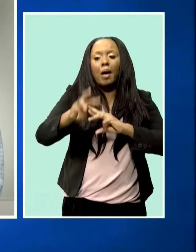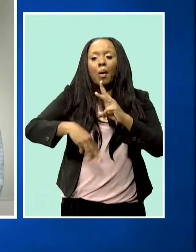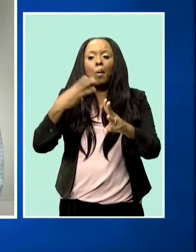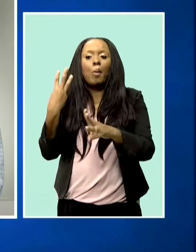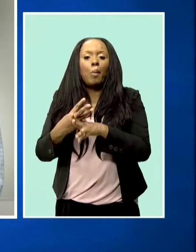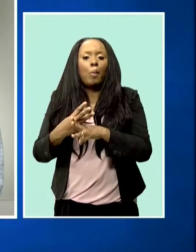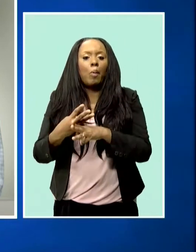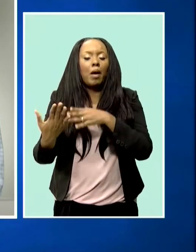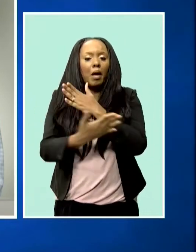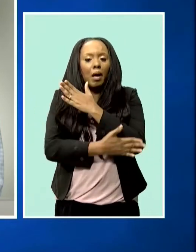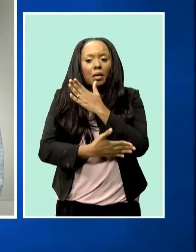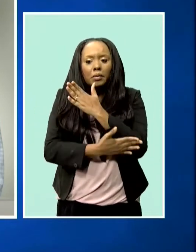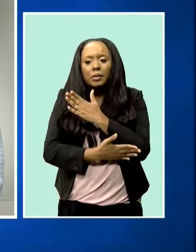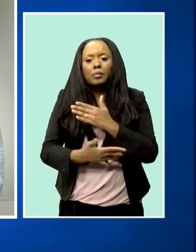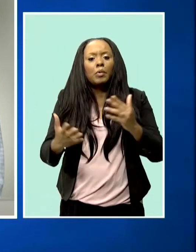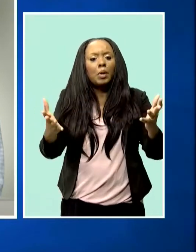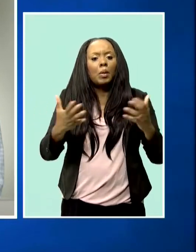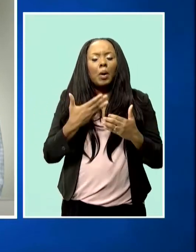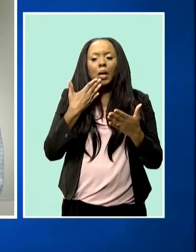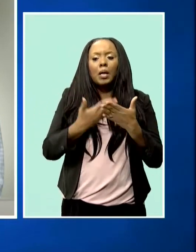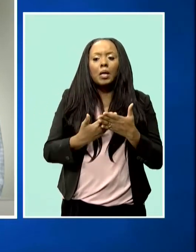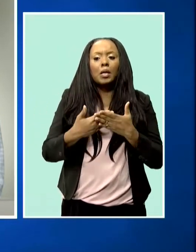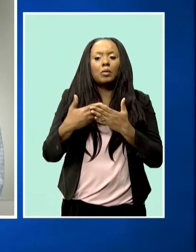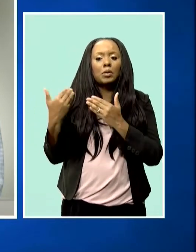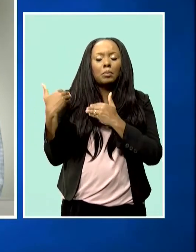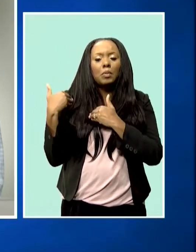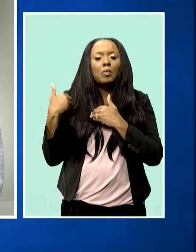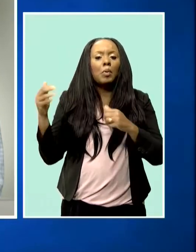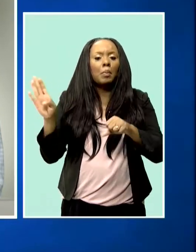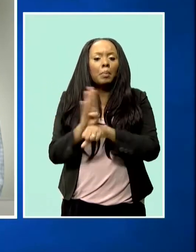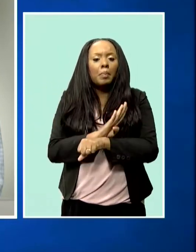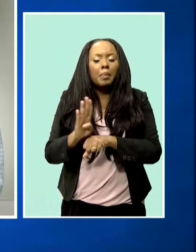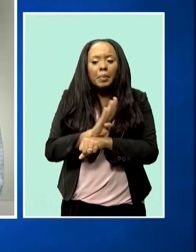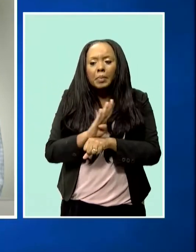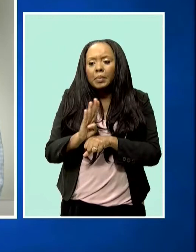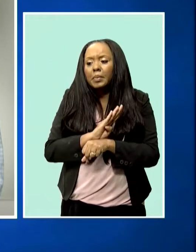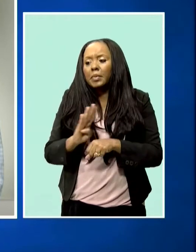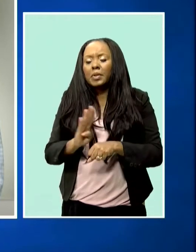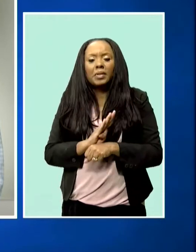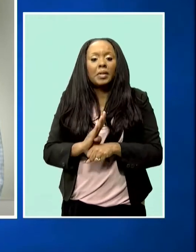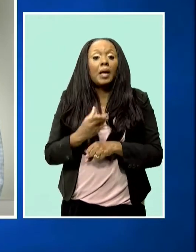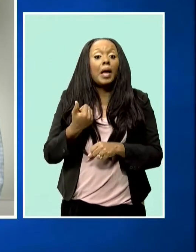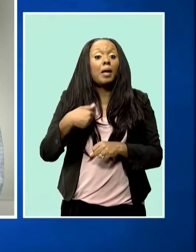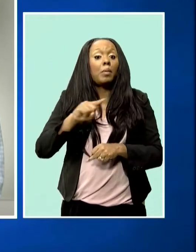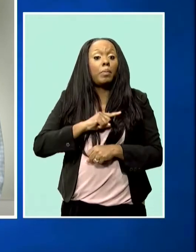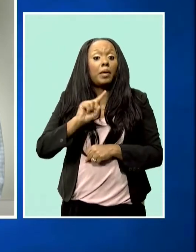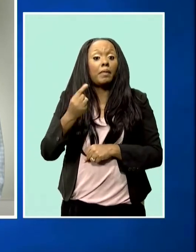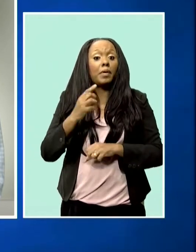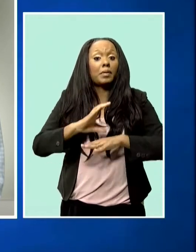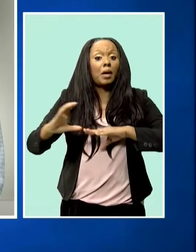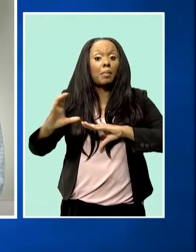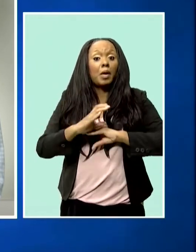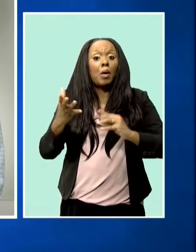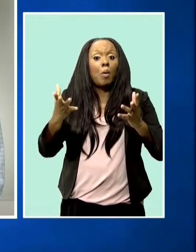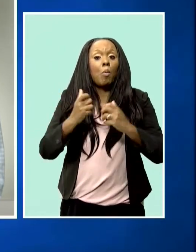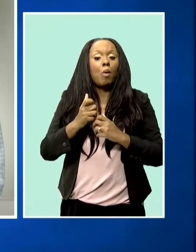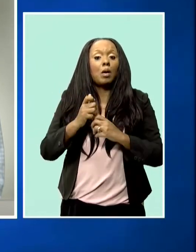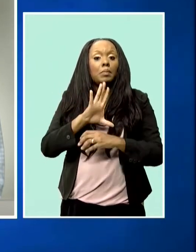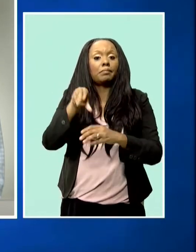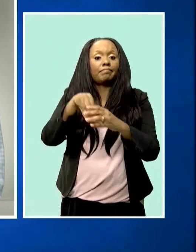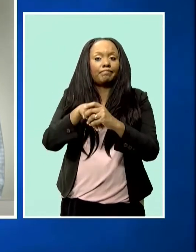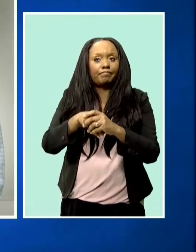broader responsible business practices embedded across CIBC First Caribbean. This debt